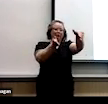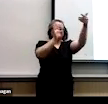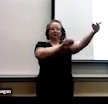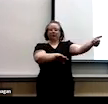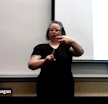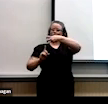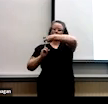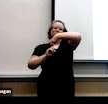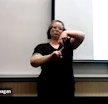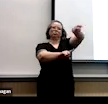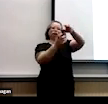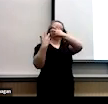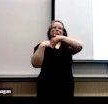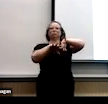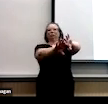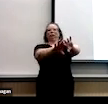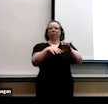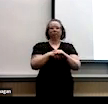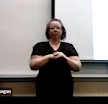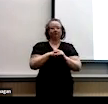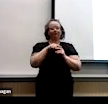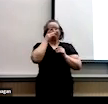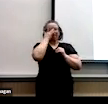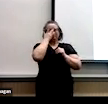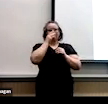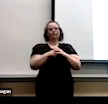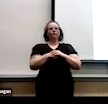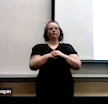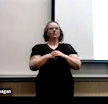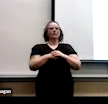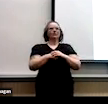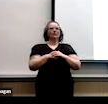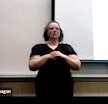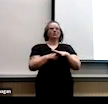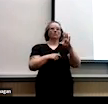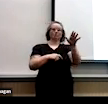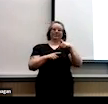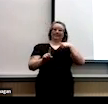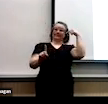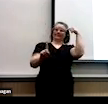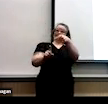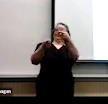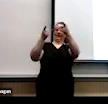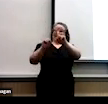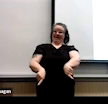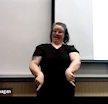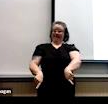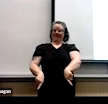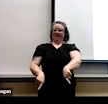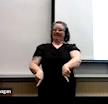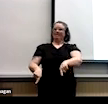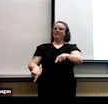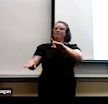only one small aspect of their overall transition as they're moving from childhood to adulthood.